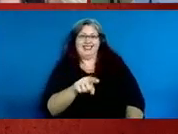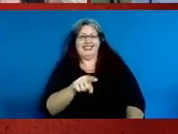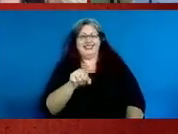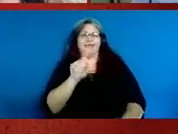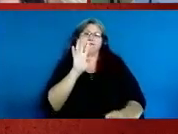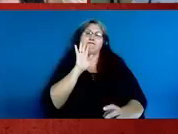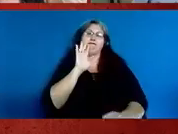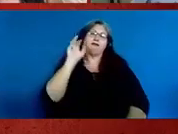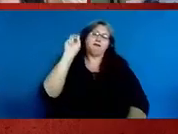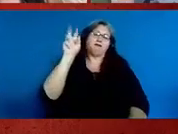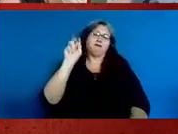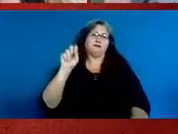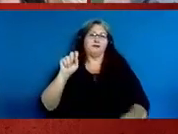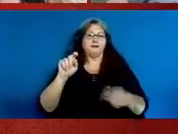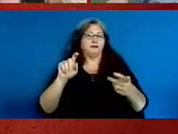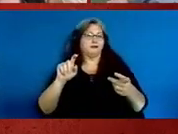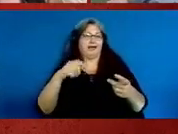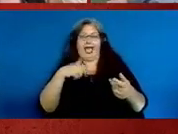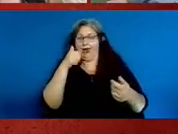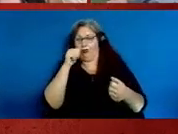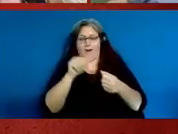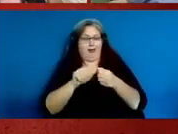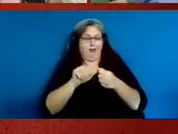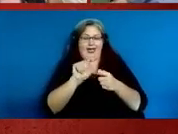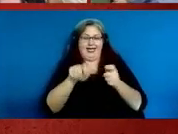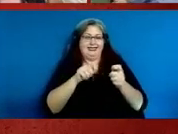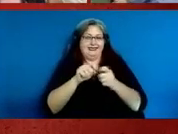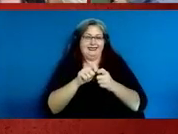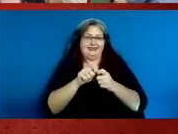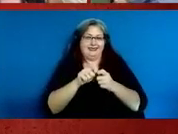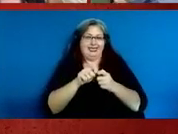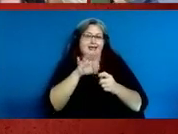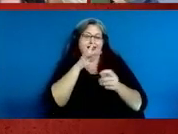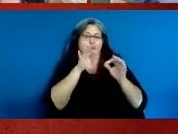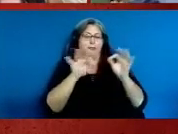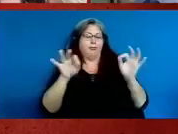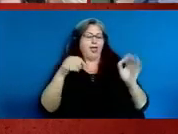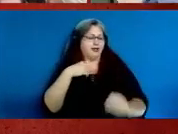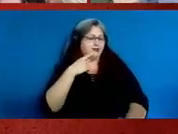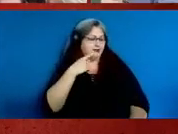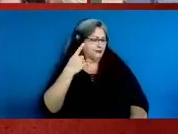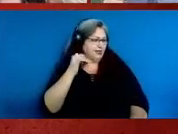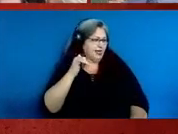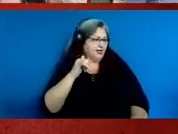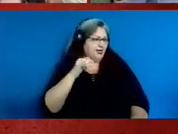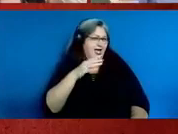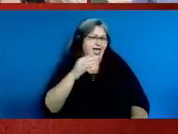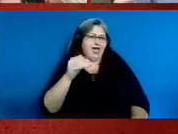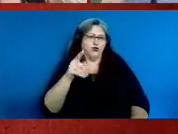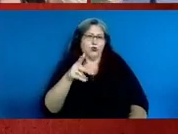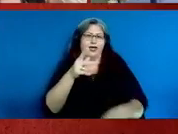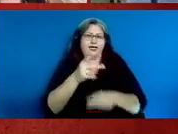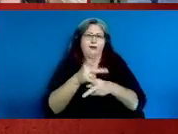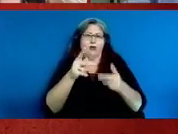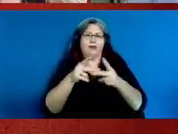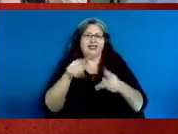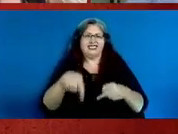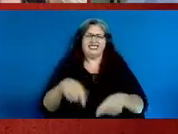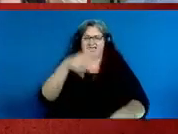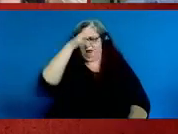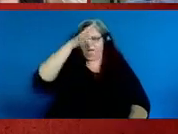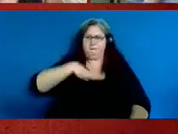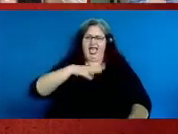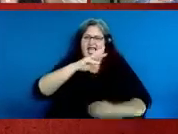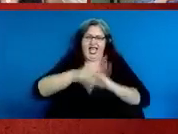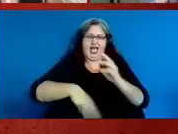I love it. I don't remember the exact line, but when I said something like, you know, keep your place, is a man's world, you know,